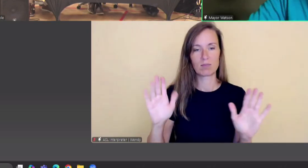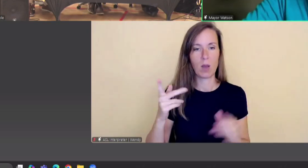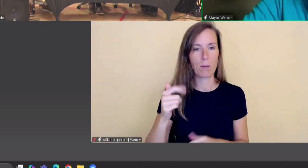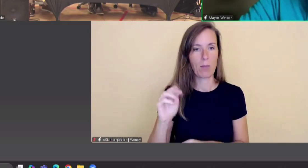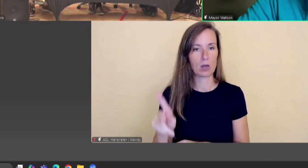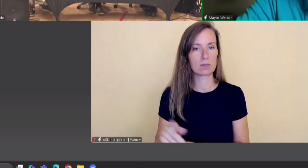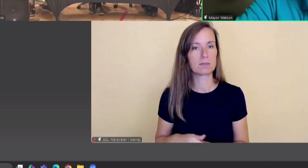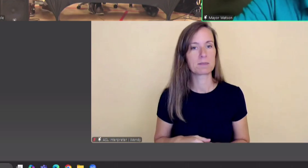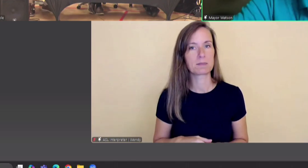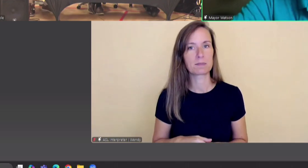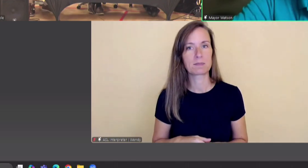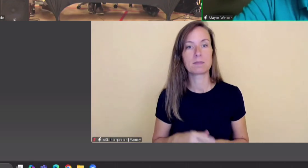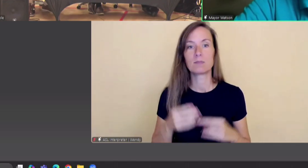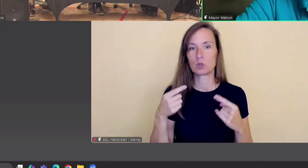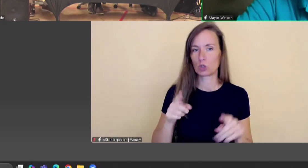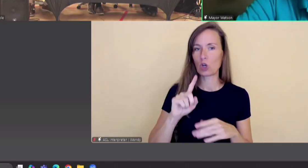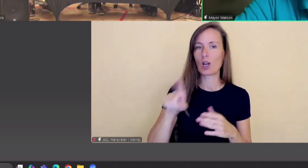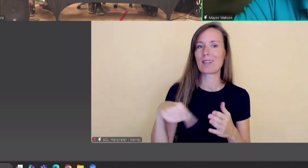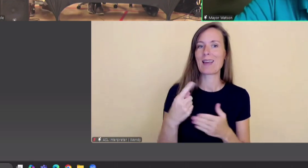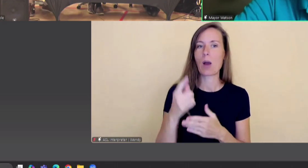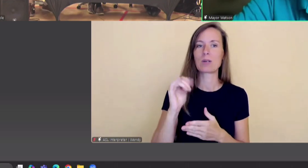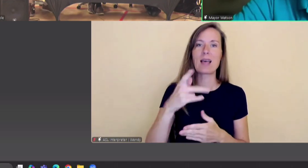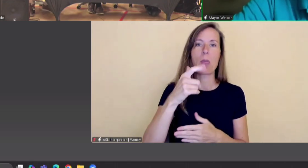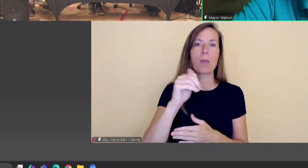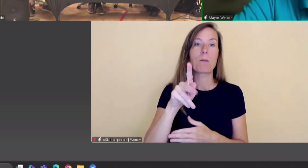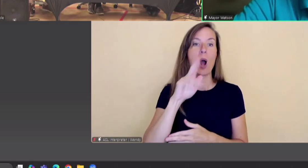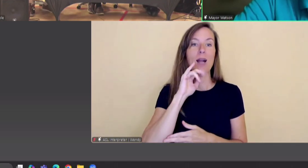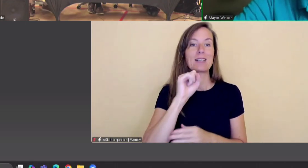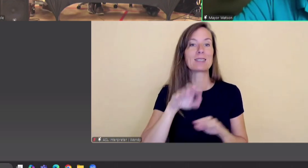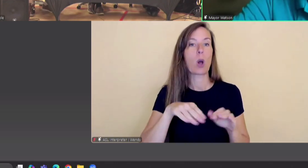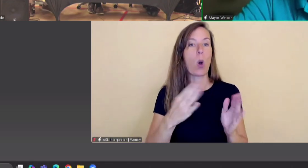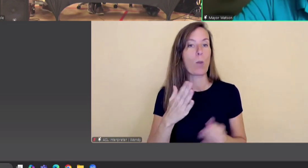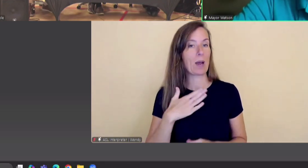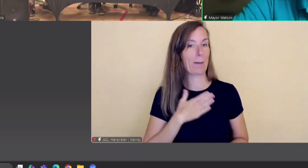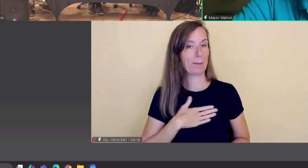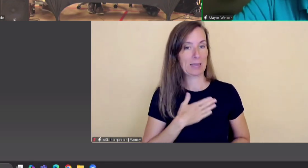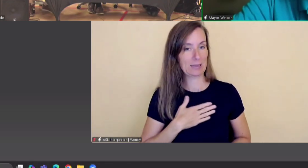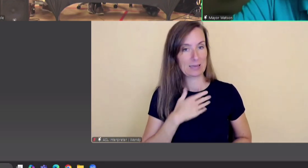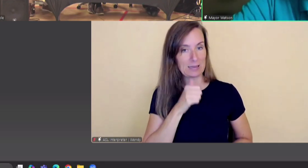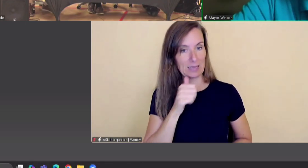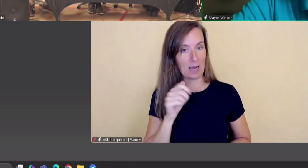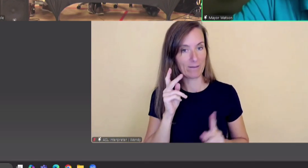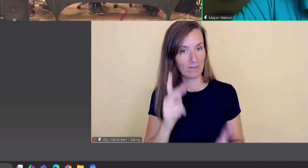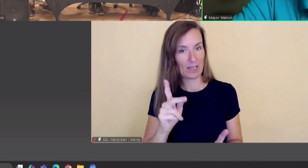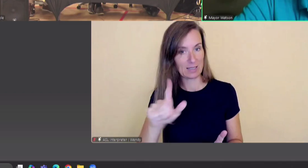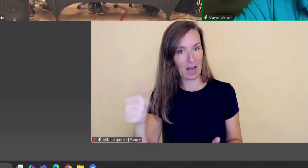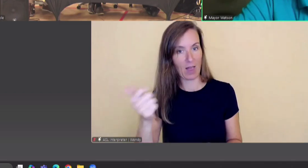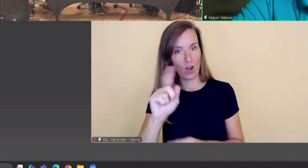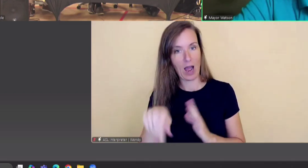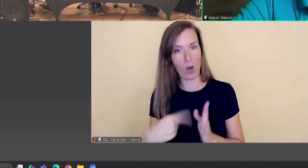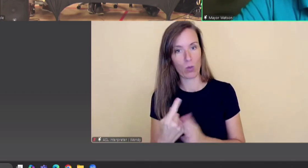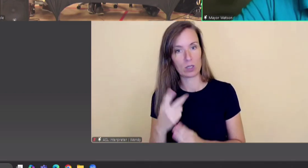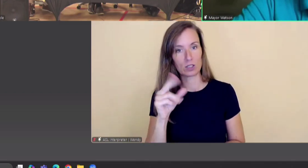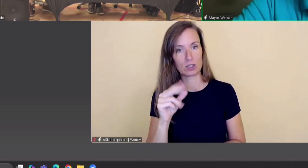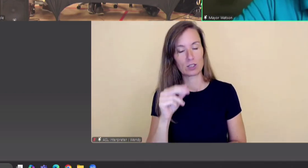During the hours that the park is open, please do not visit the park during other hours.